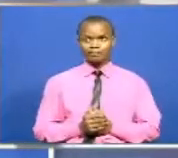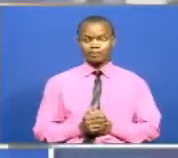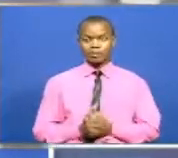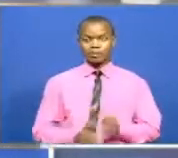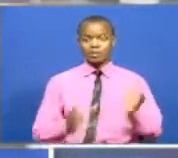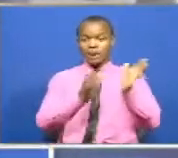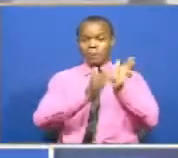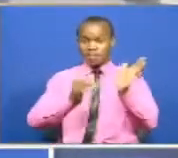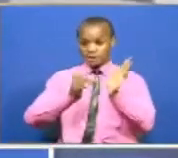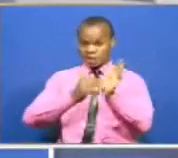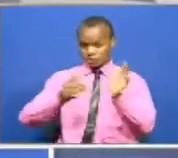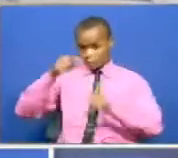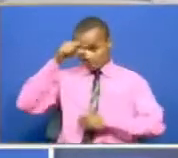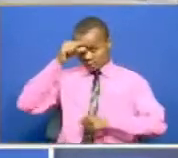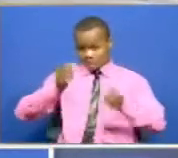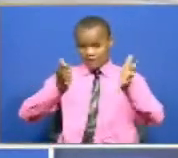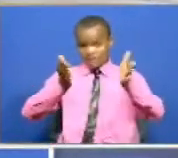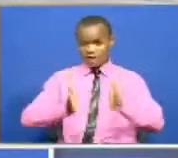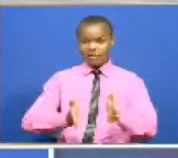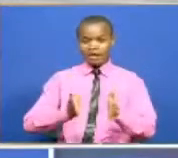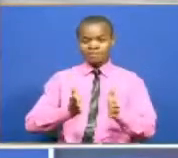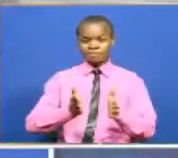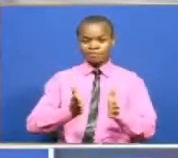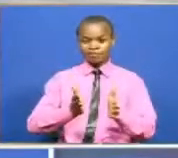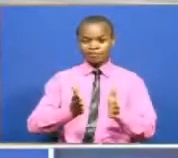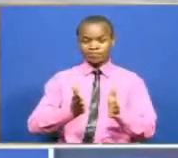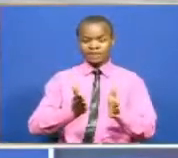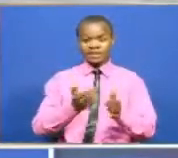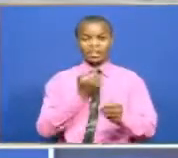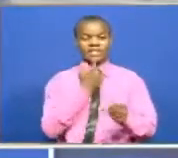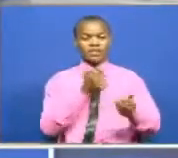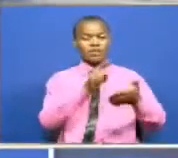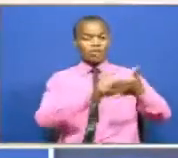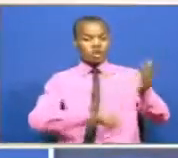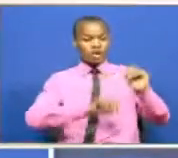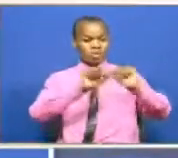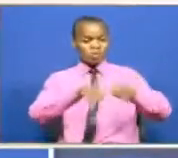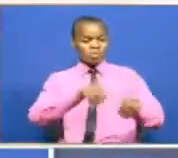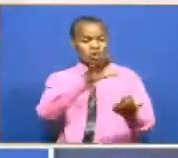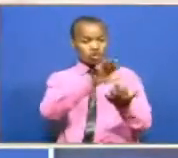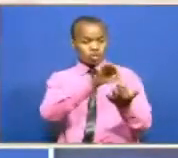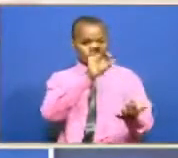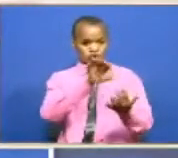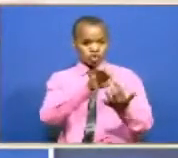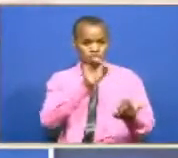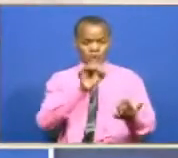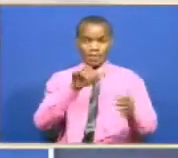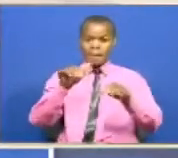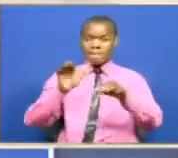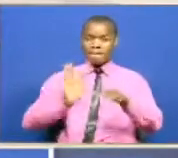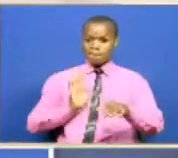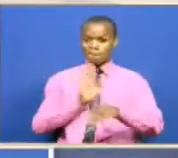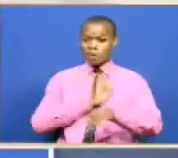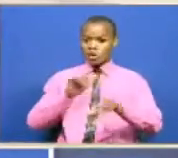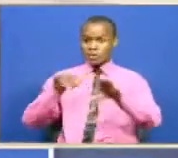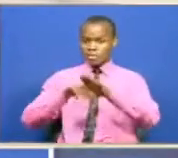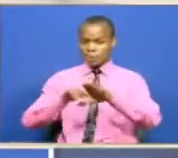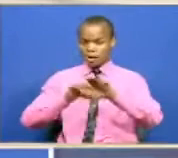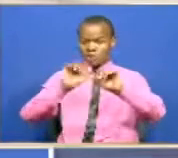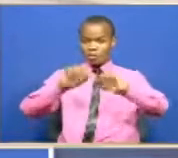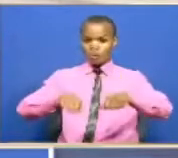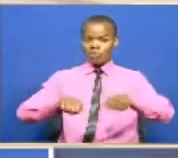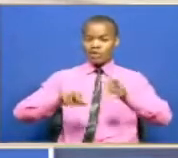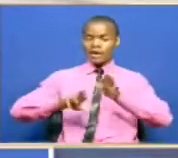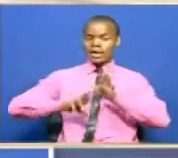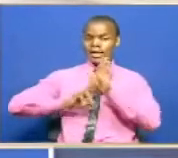Machakos County Governor Alfred Mutua proposing formation of a special board to market miraa internationally and in turn